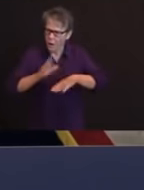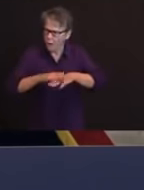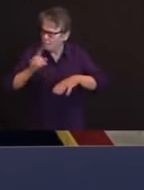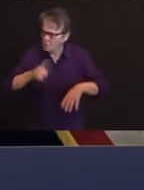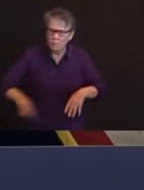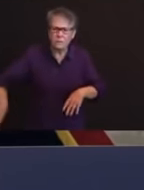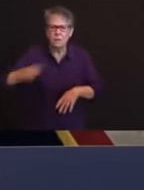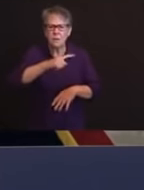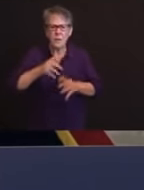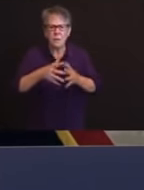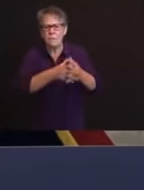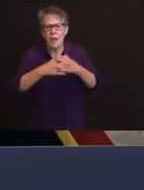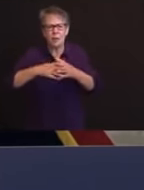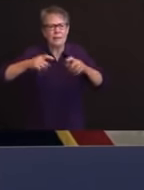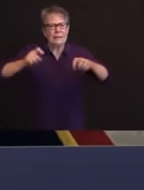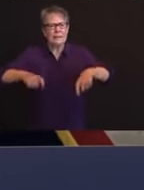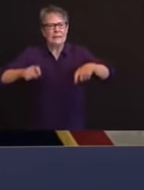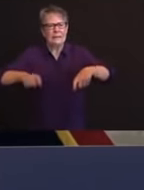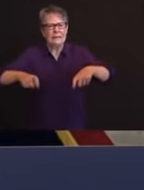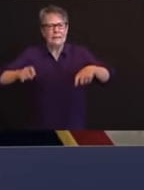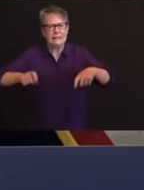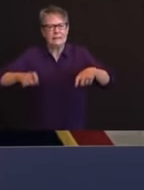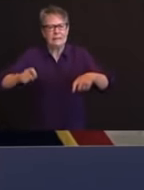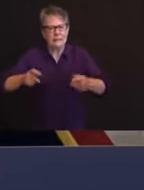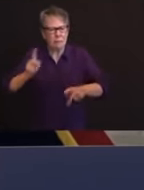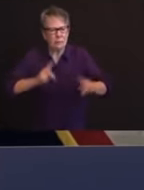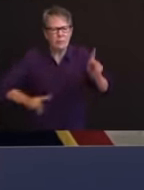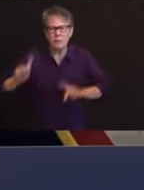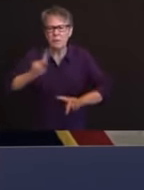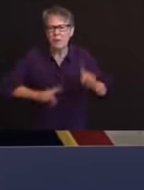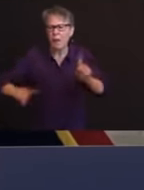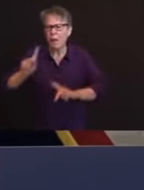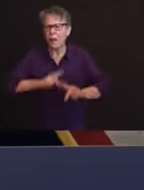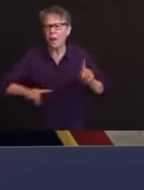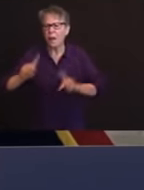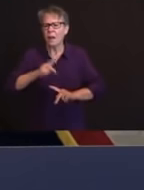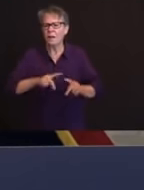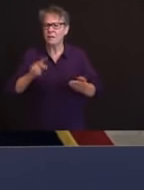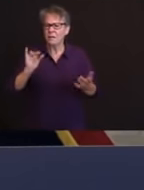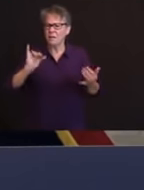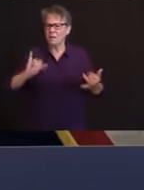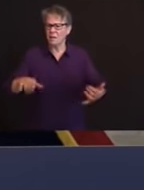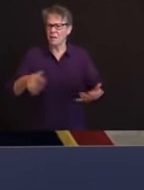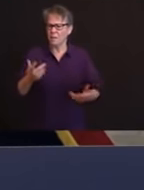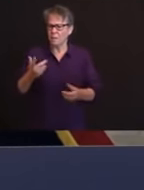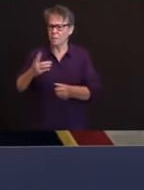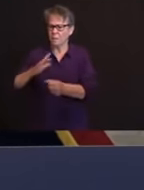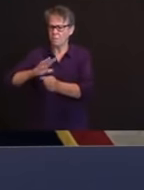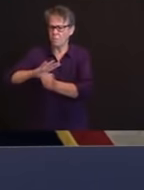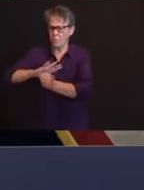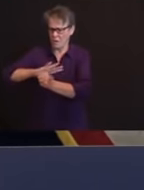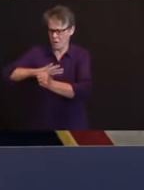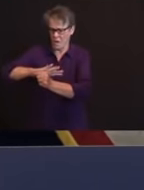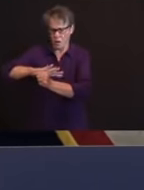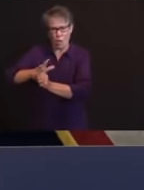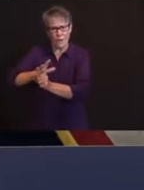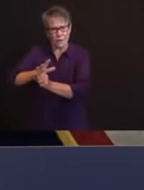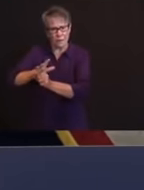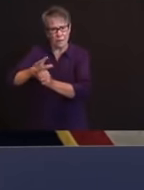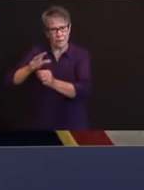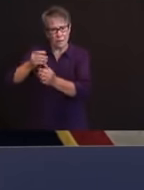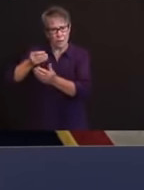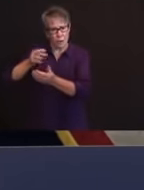is urgent, that COVID relief to our communities cannot be a partisan issue. We cannot yield